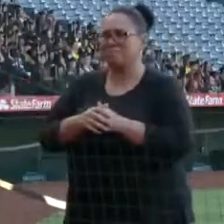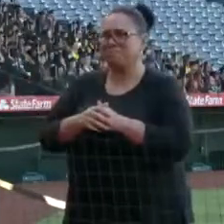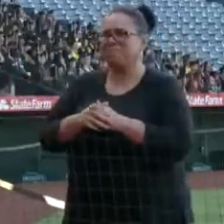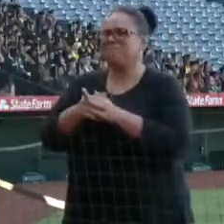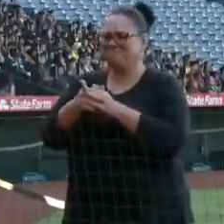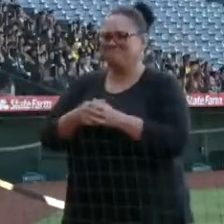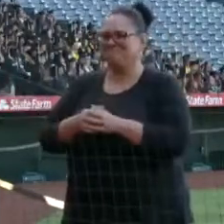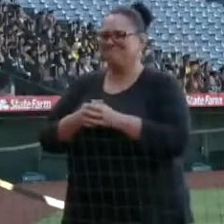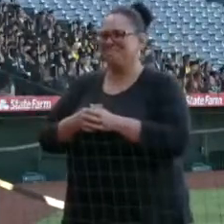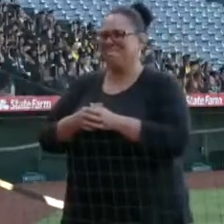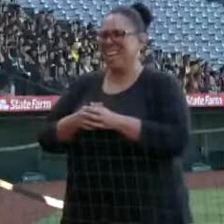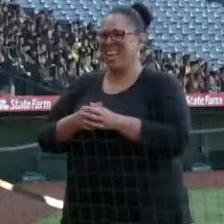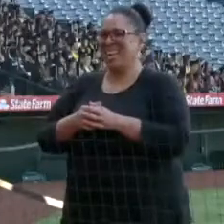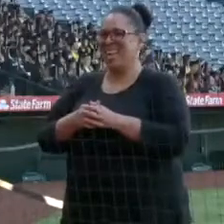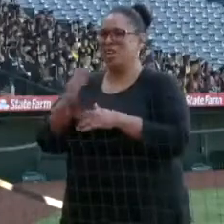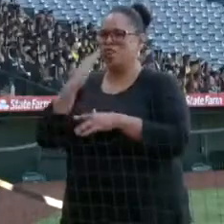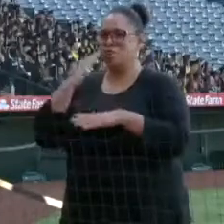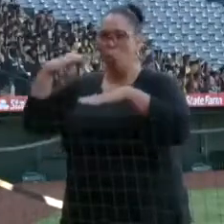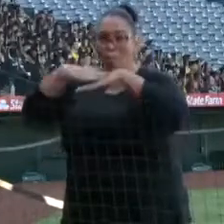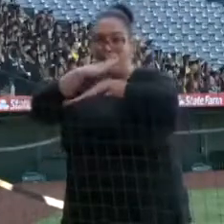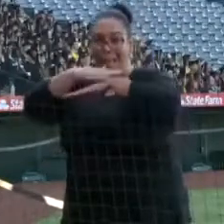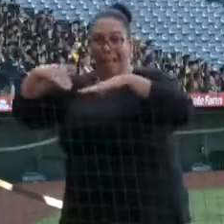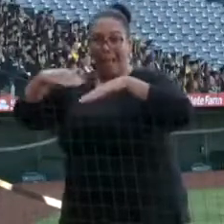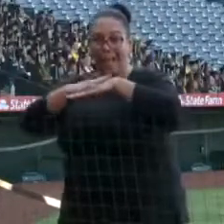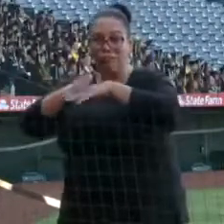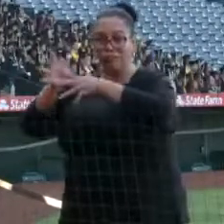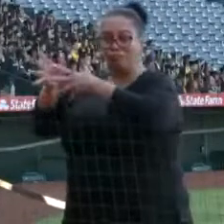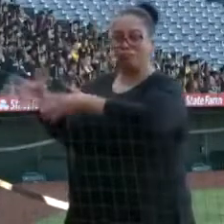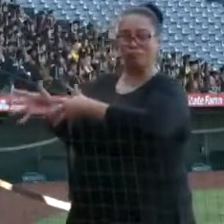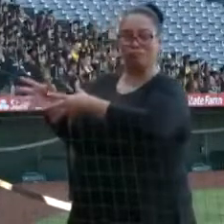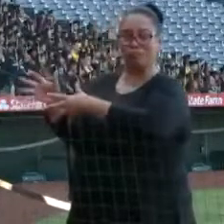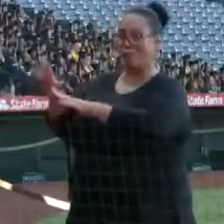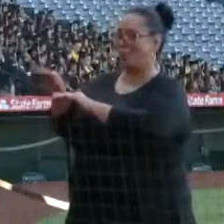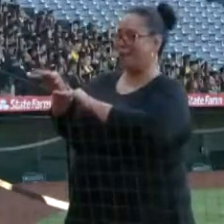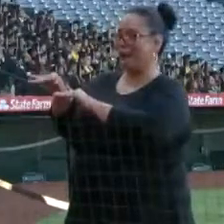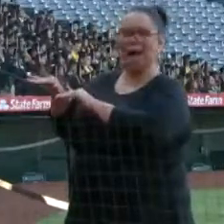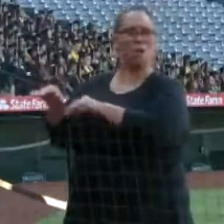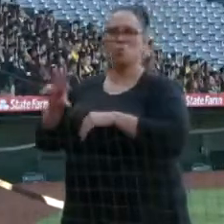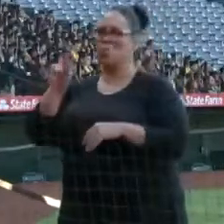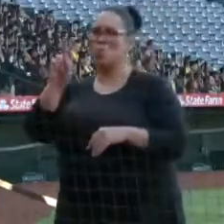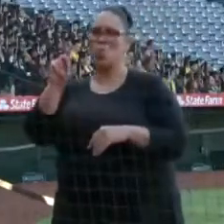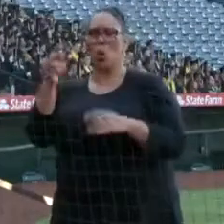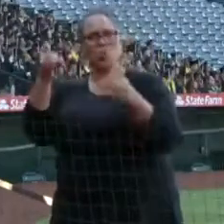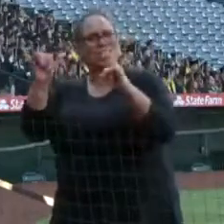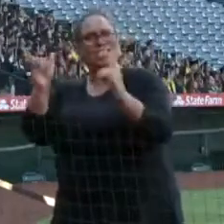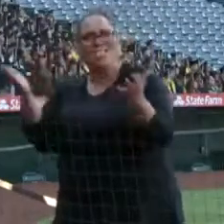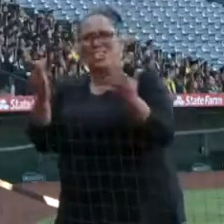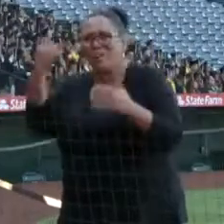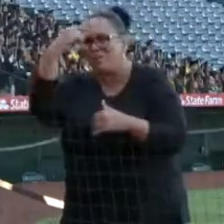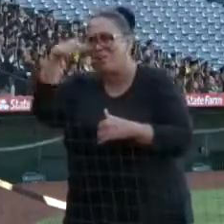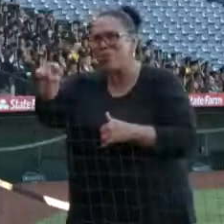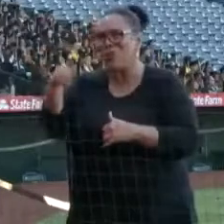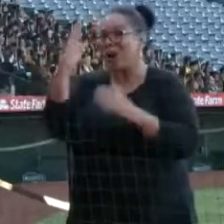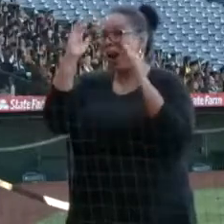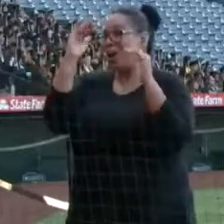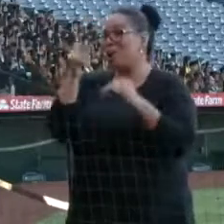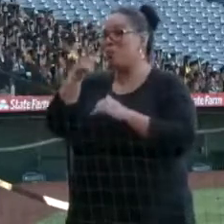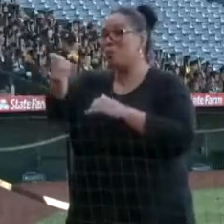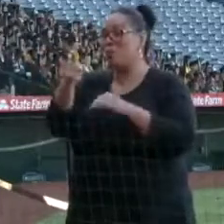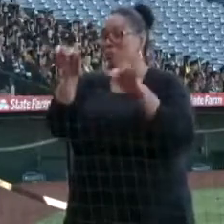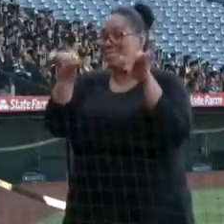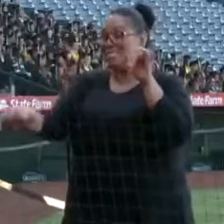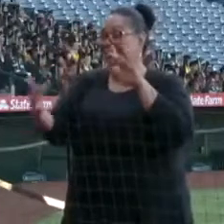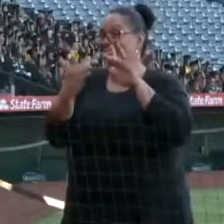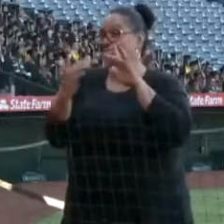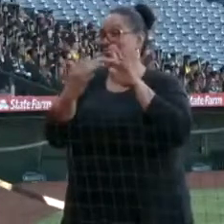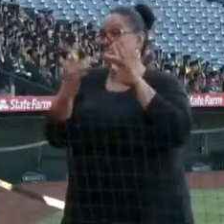You don't leave the Beach behind just because you're leaving campus. We're here for you, and I hope that you, in turn, will stay in touch with